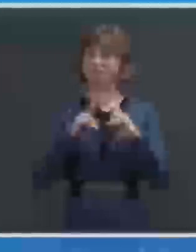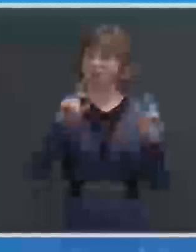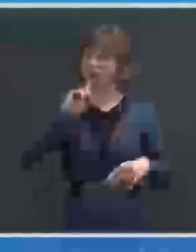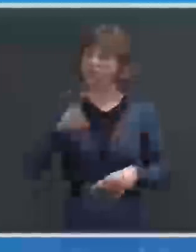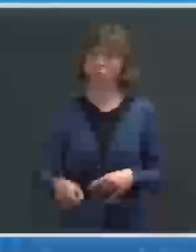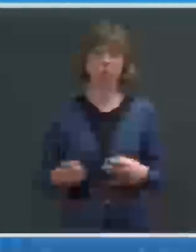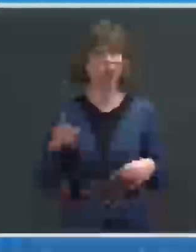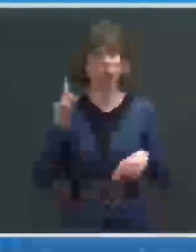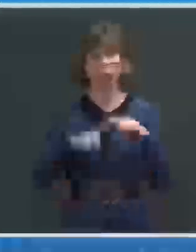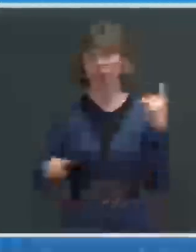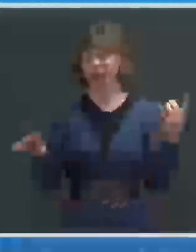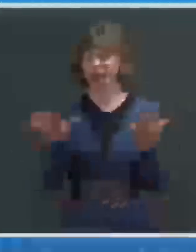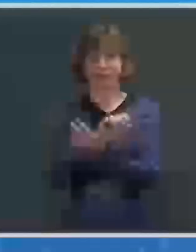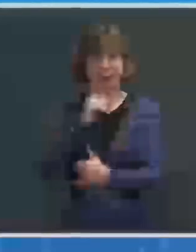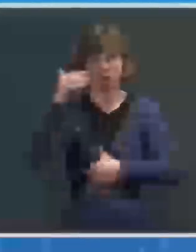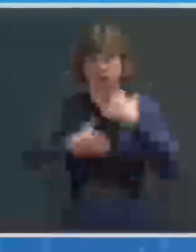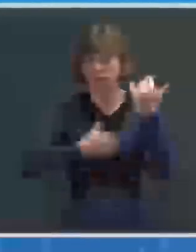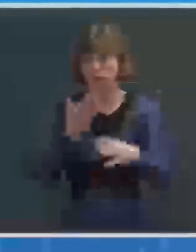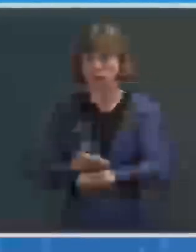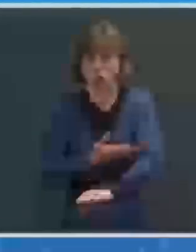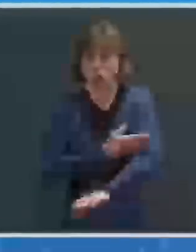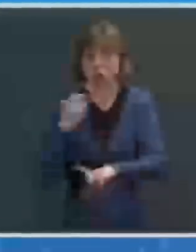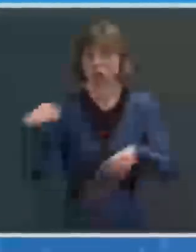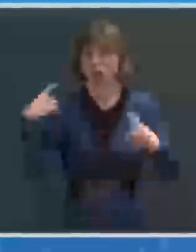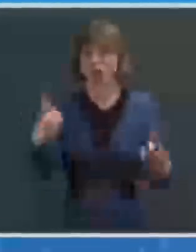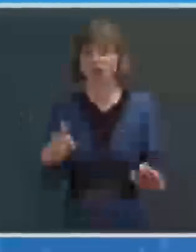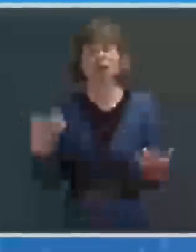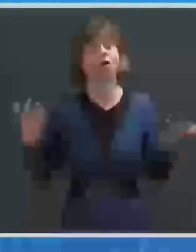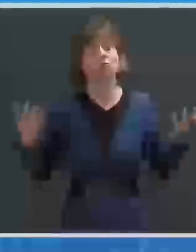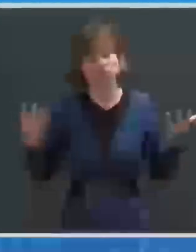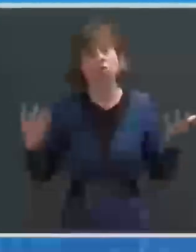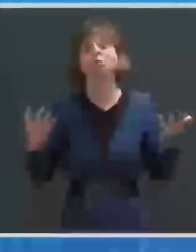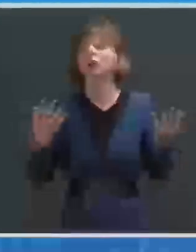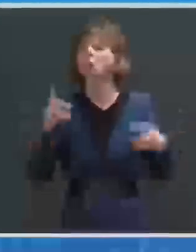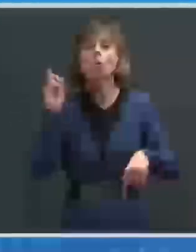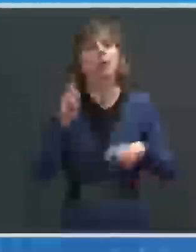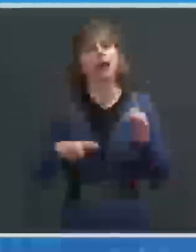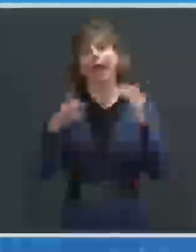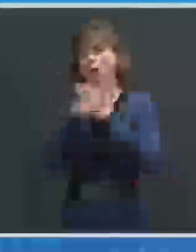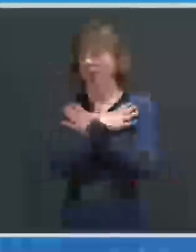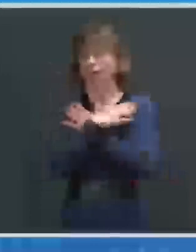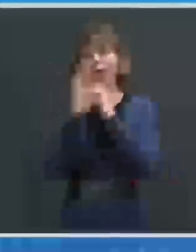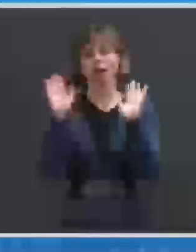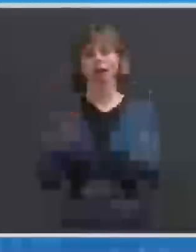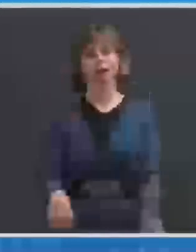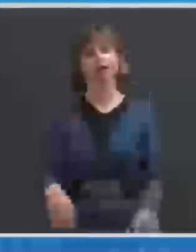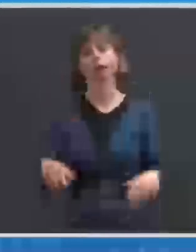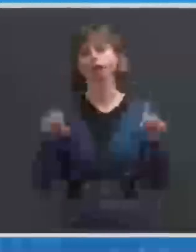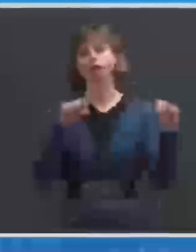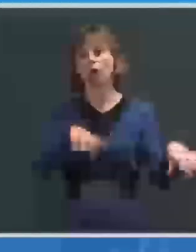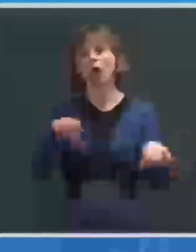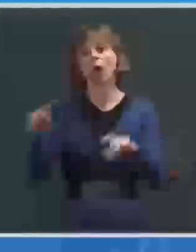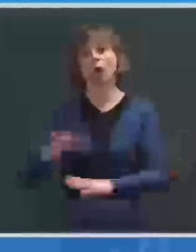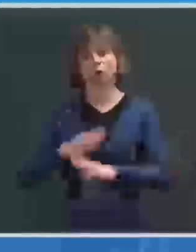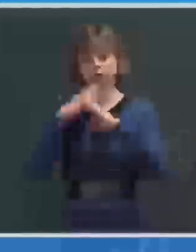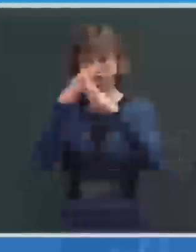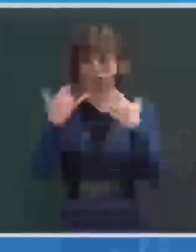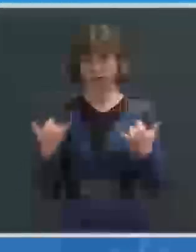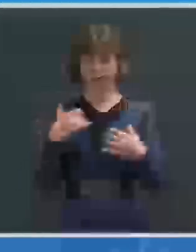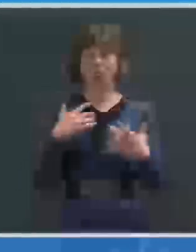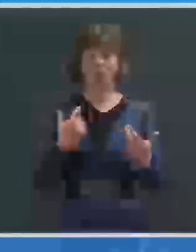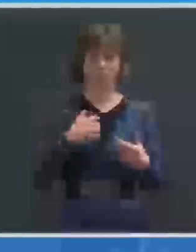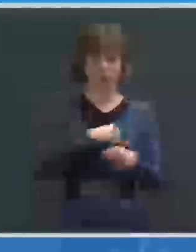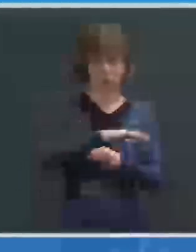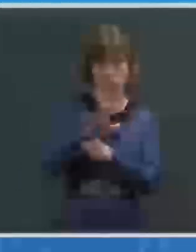is not the time to relax the critical safeguards that we know can stop the spread of COVID-19 in our communities, not when we